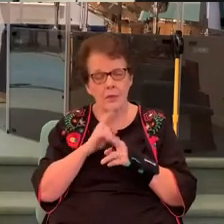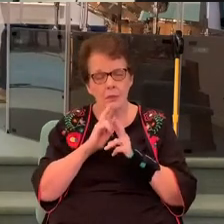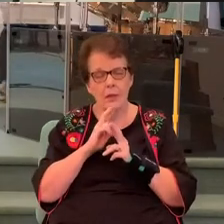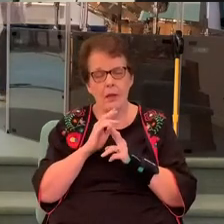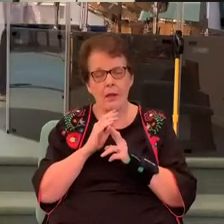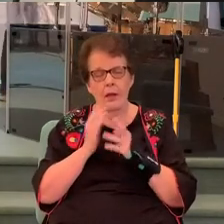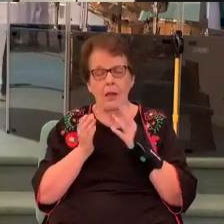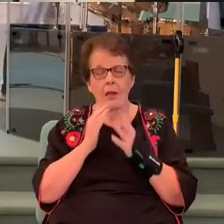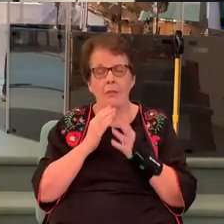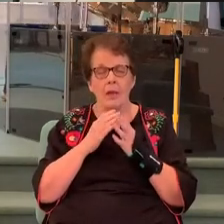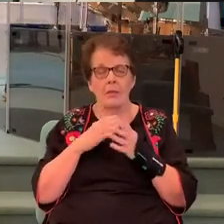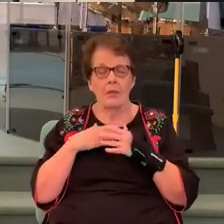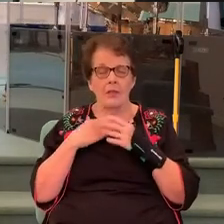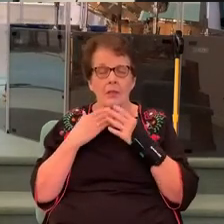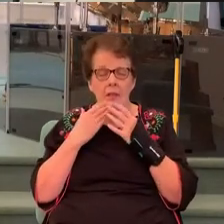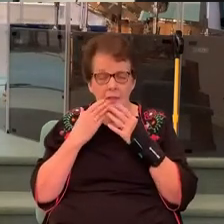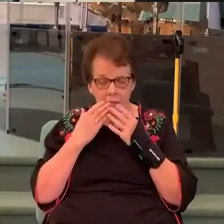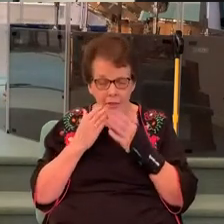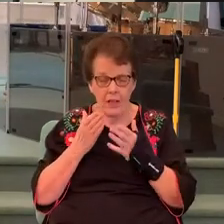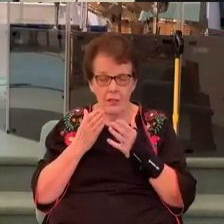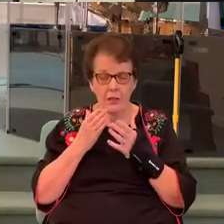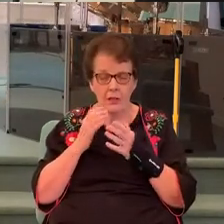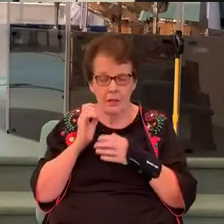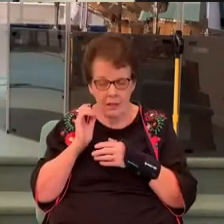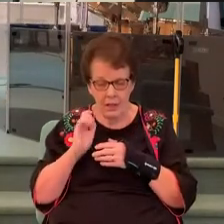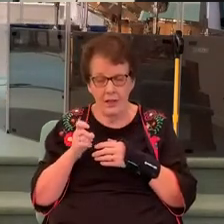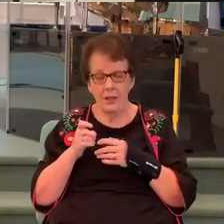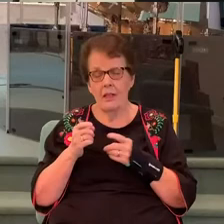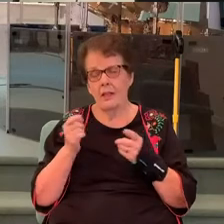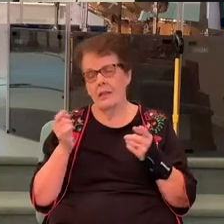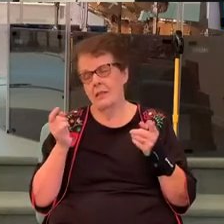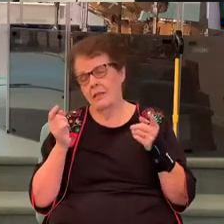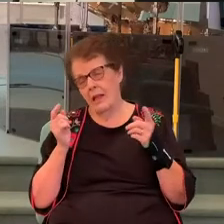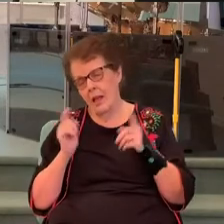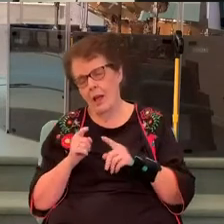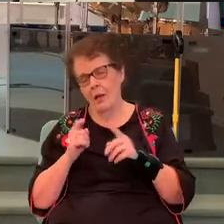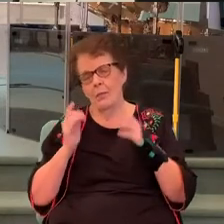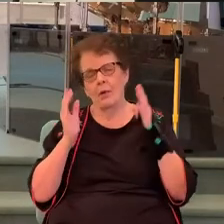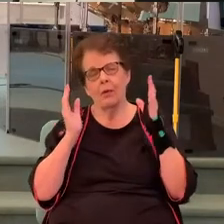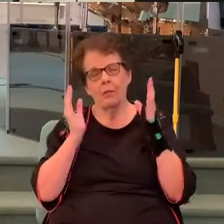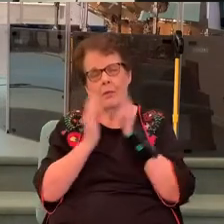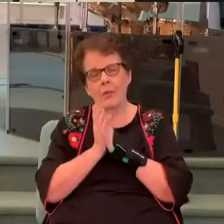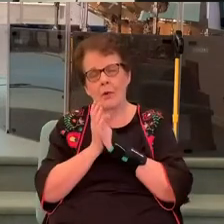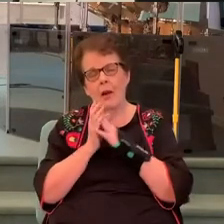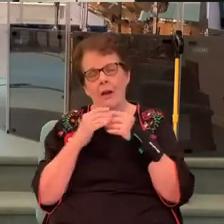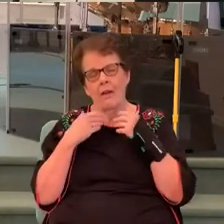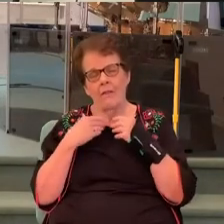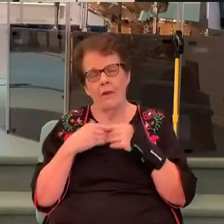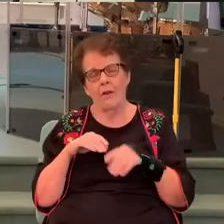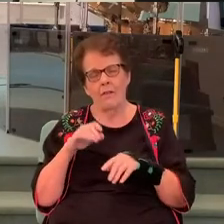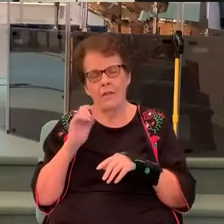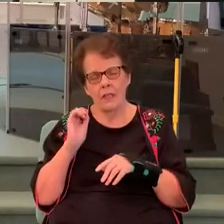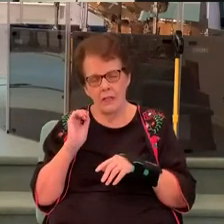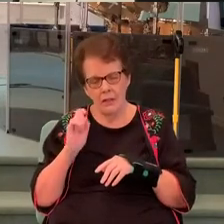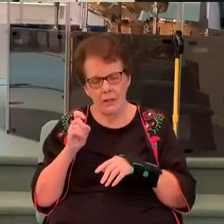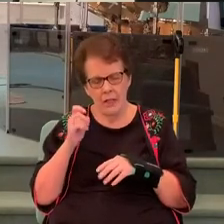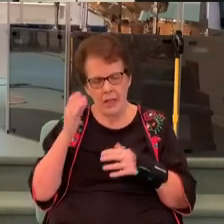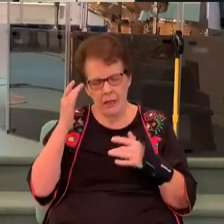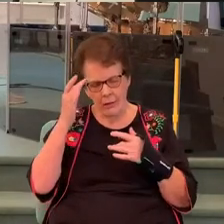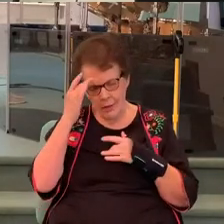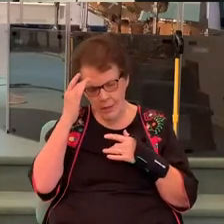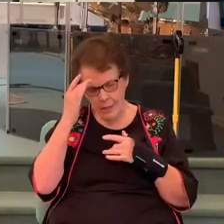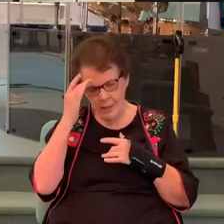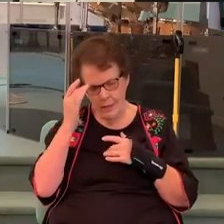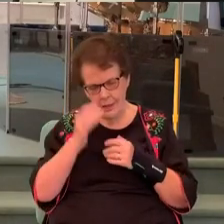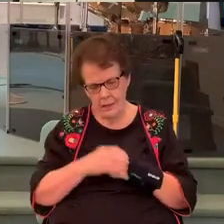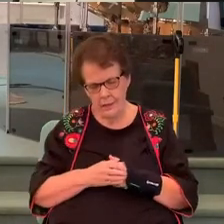needs to happen among people in this room. Maybe there's a prayer for a physical need or some sort of a sickness, and we can pray